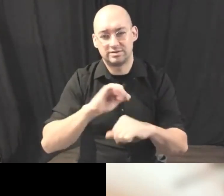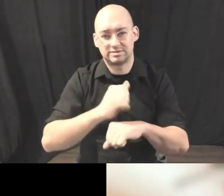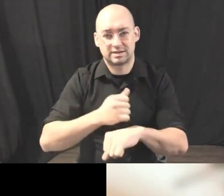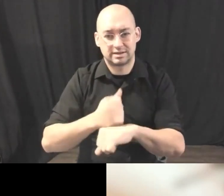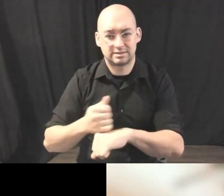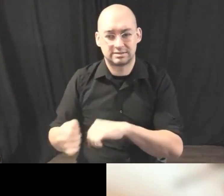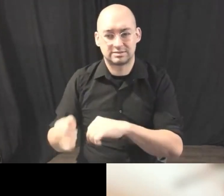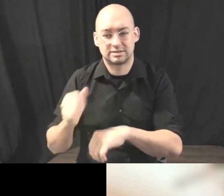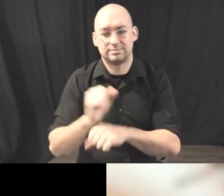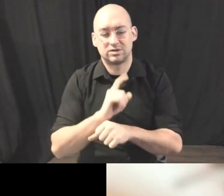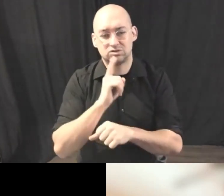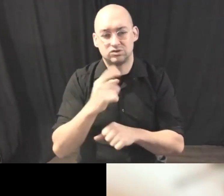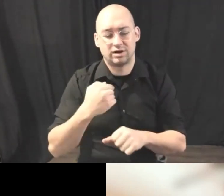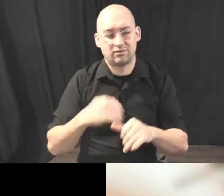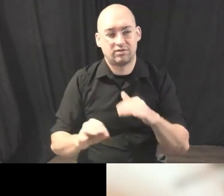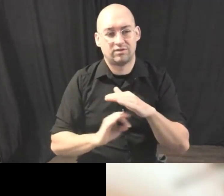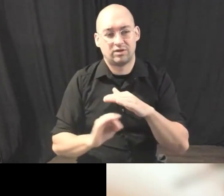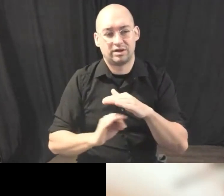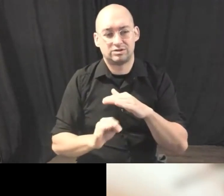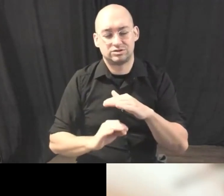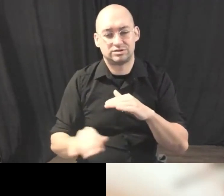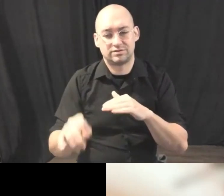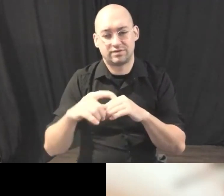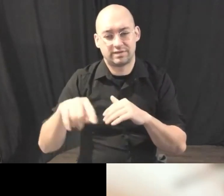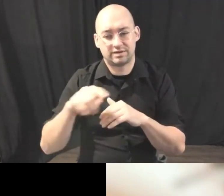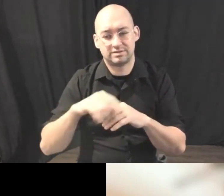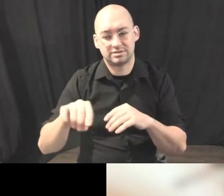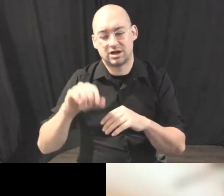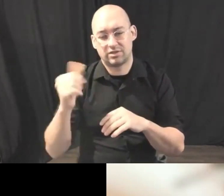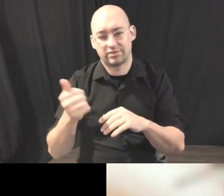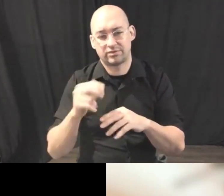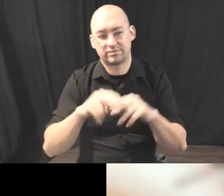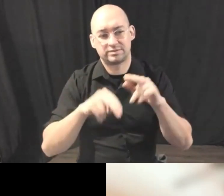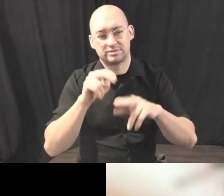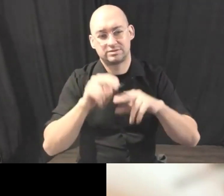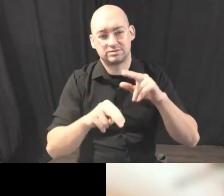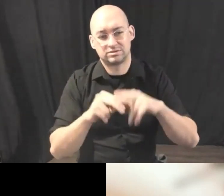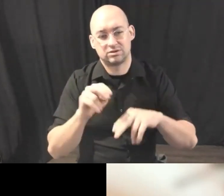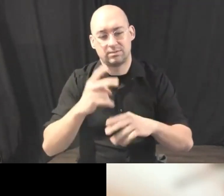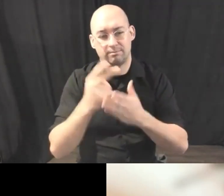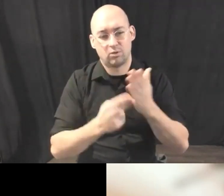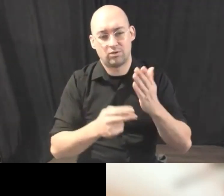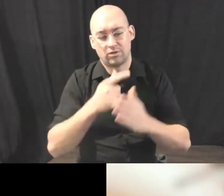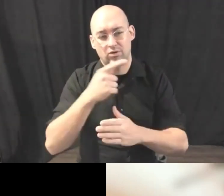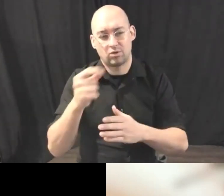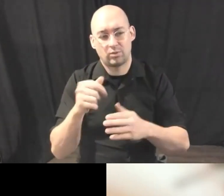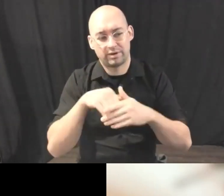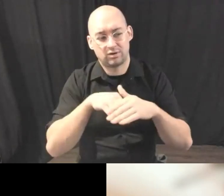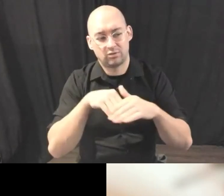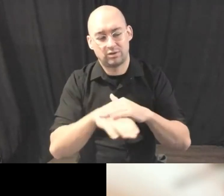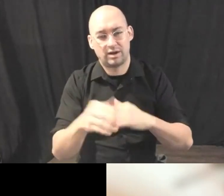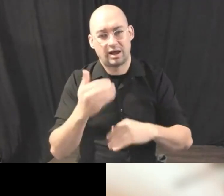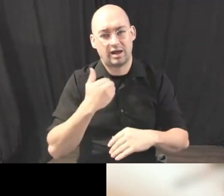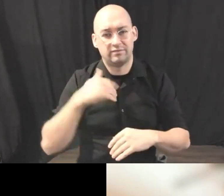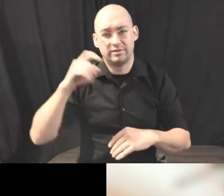the foundation for those settings like SNFs and other facilities where folks kind of go into when there is a need that